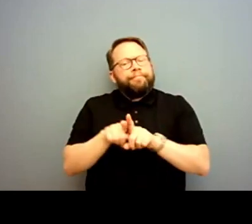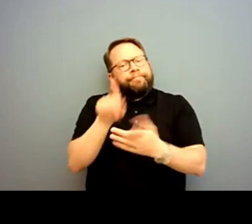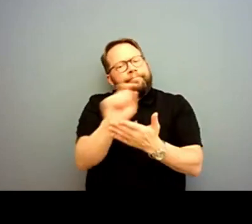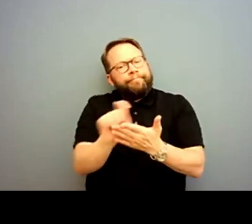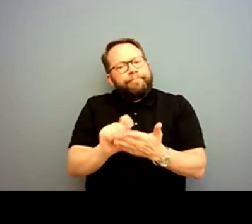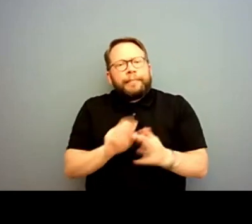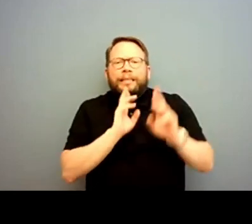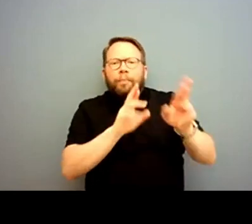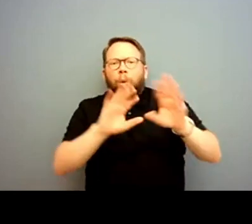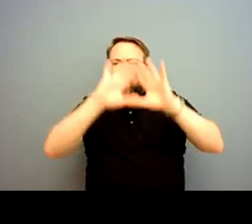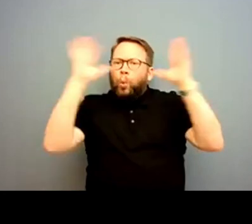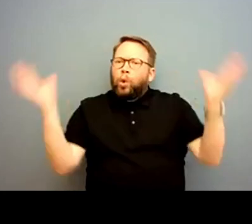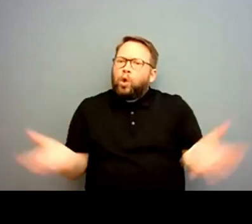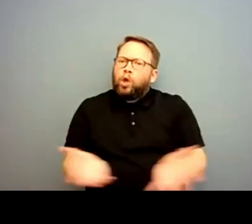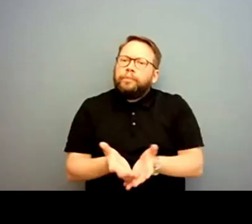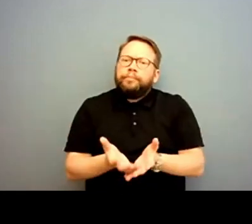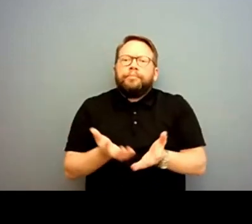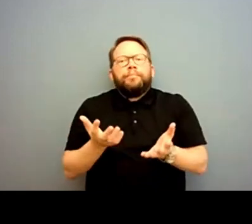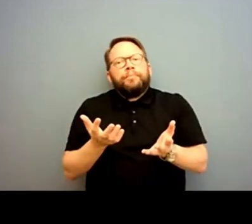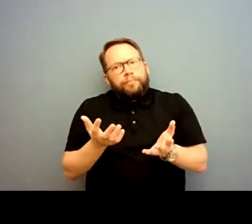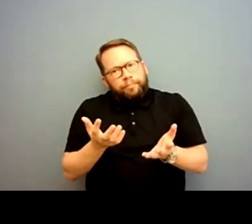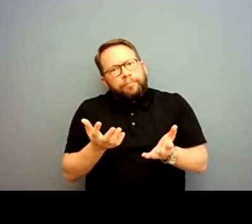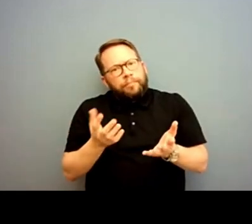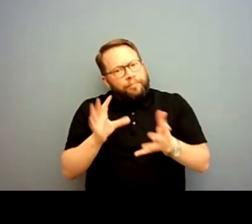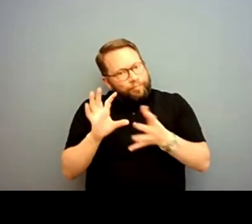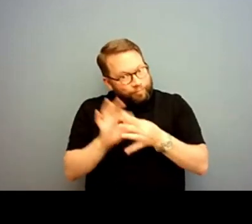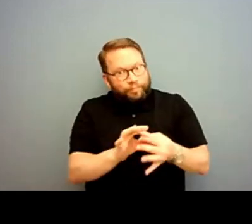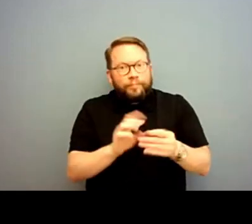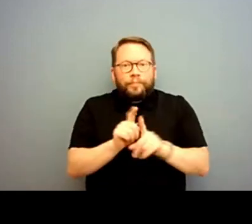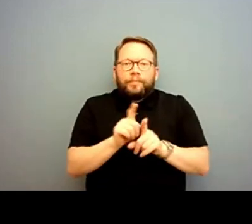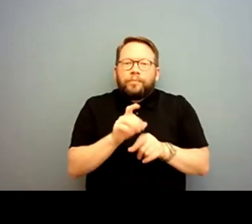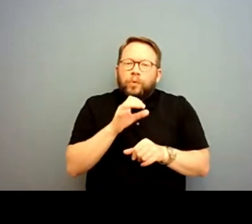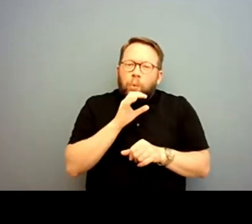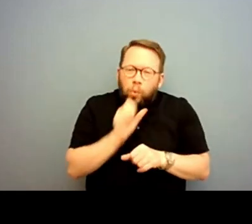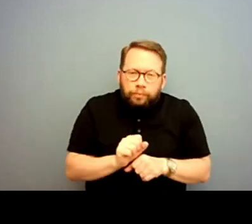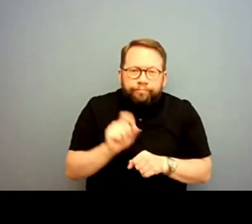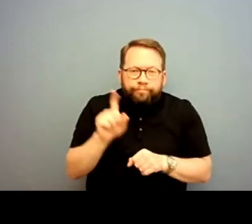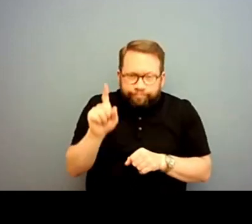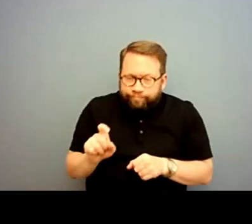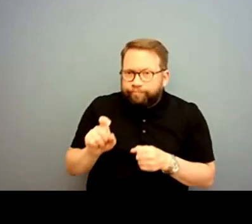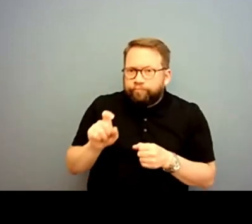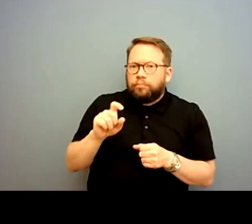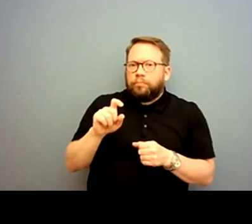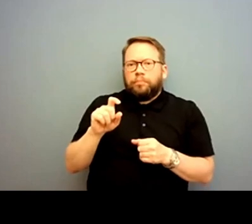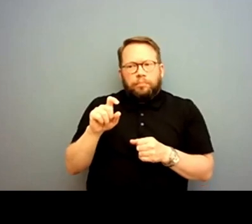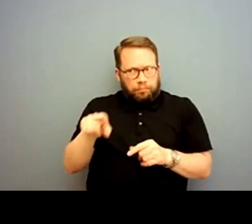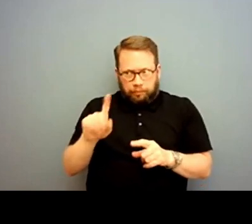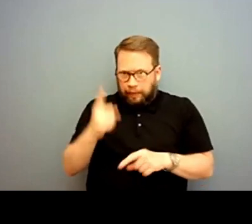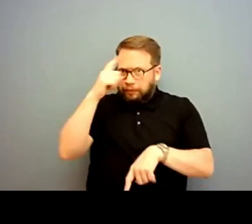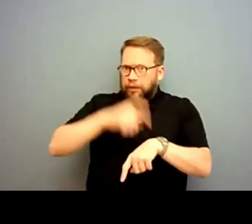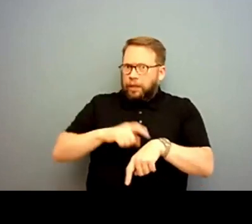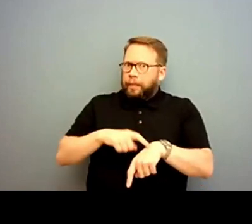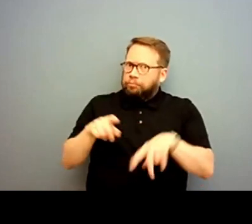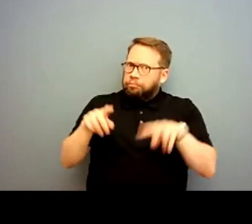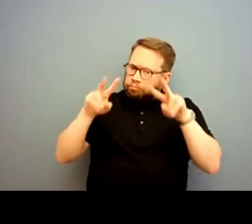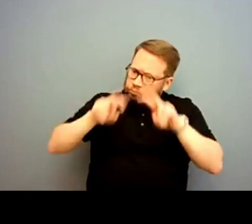first ever in the UN system. So I think the mood music is beginning to be good. The arguments are beginning